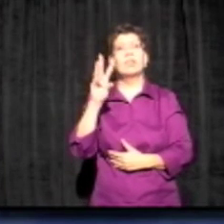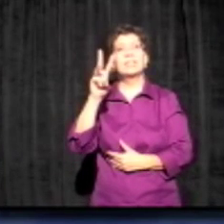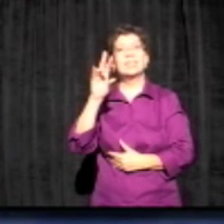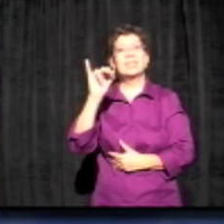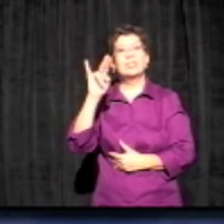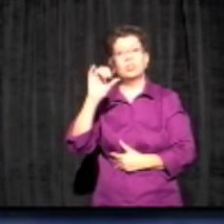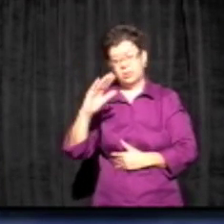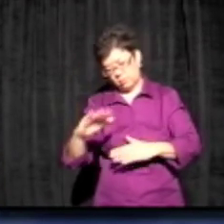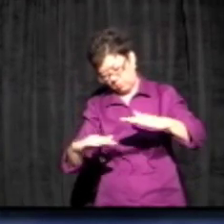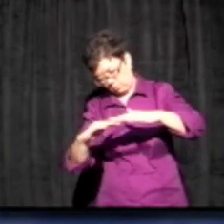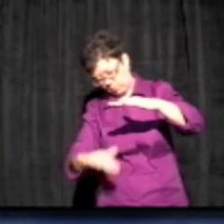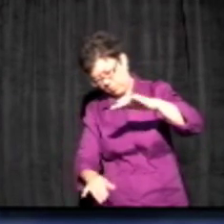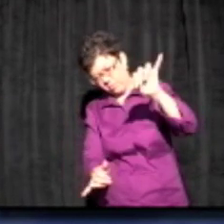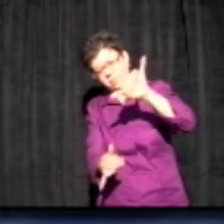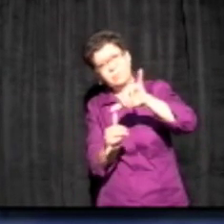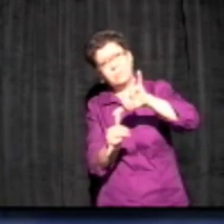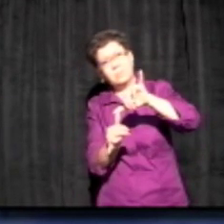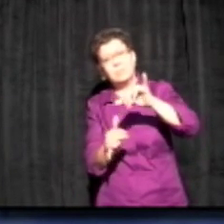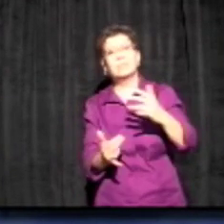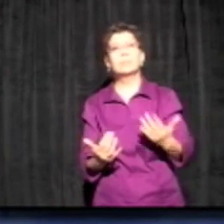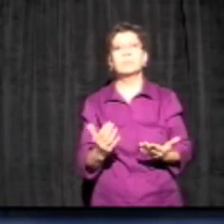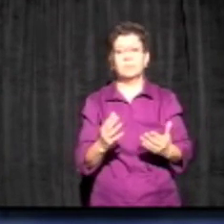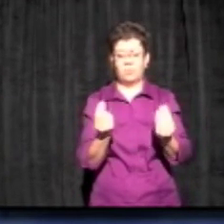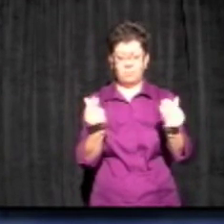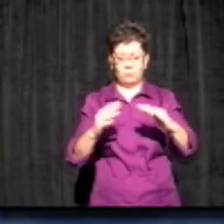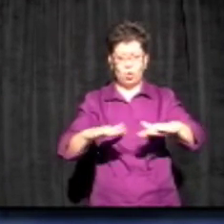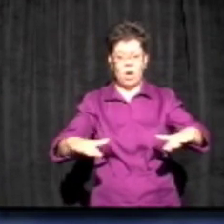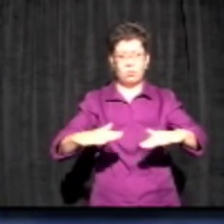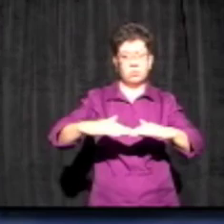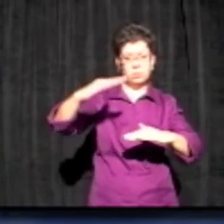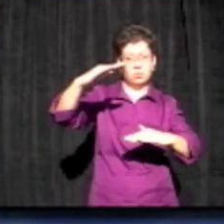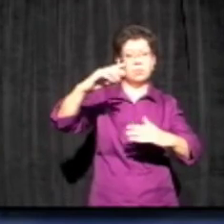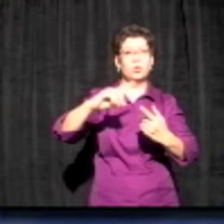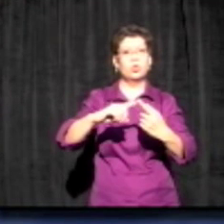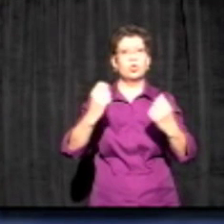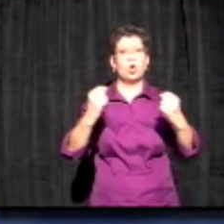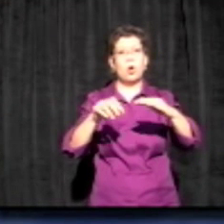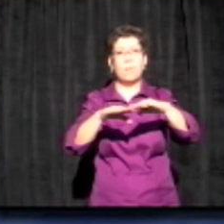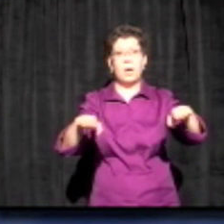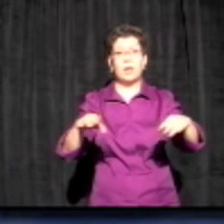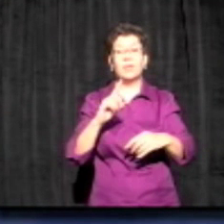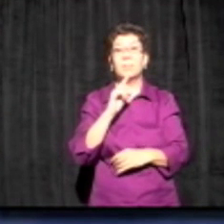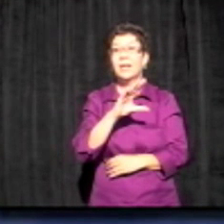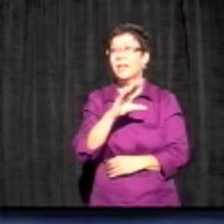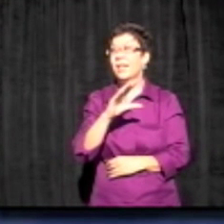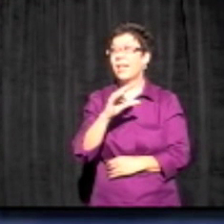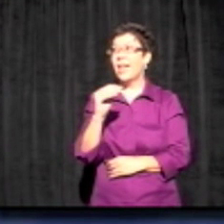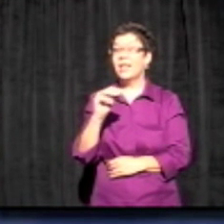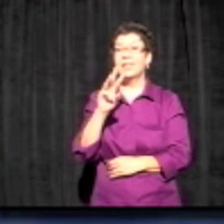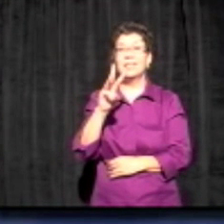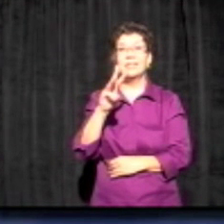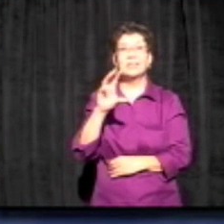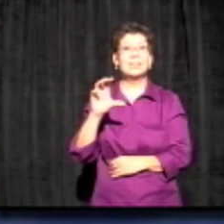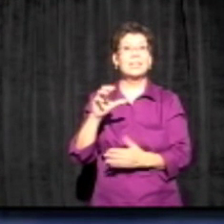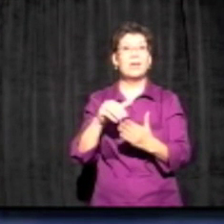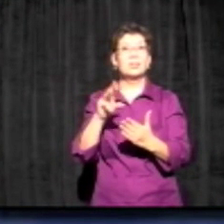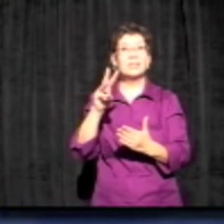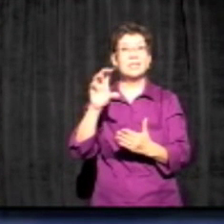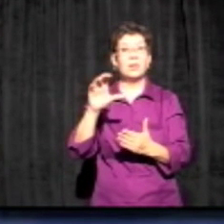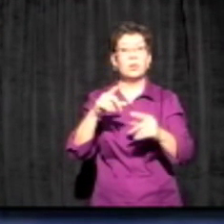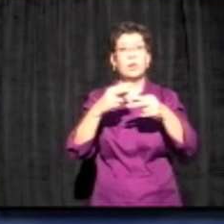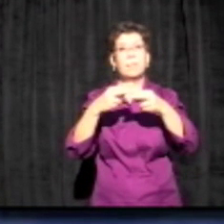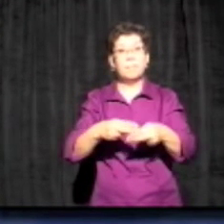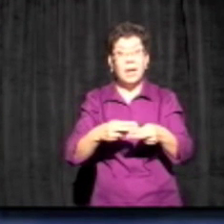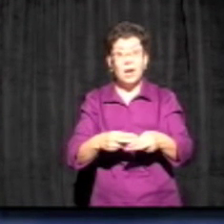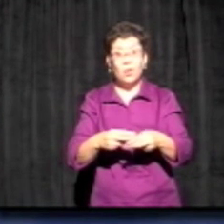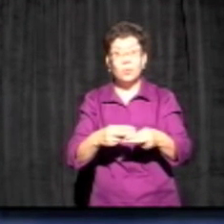ground clearance and our impressive overall capacity of 6,600-pound gross vehicle weight rating. And